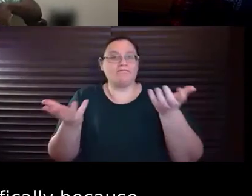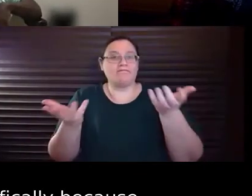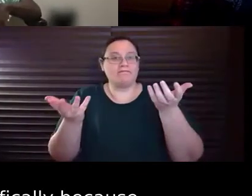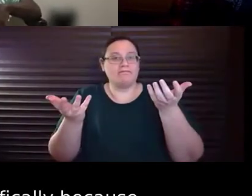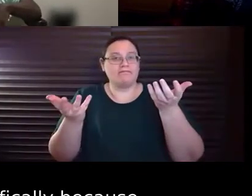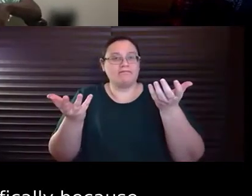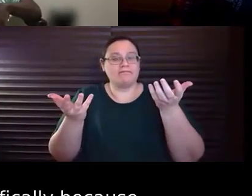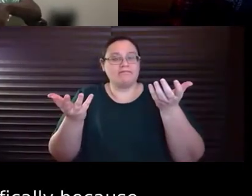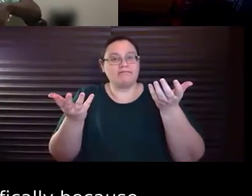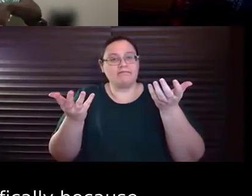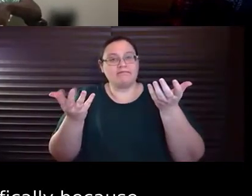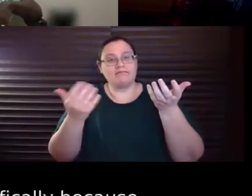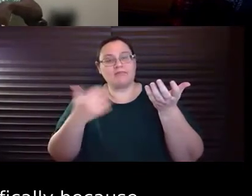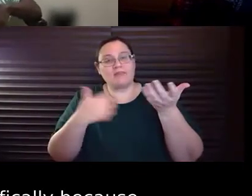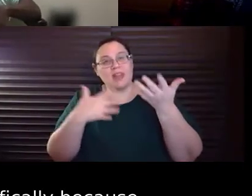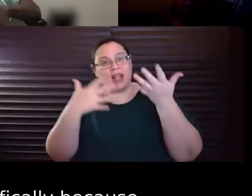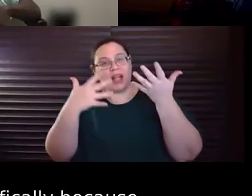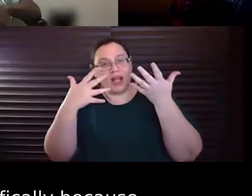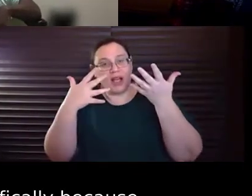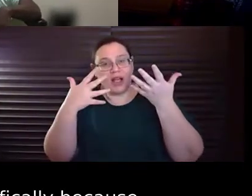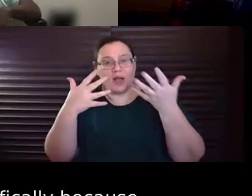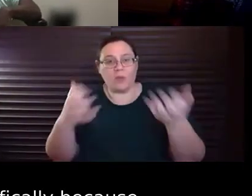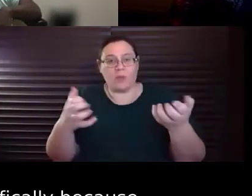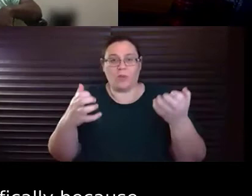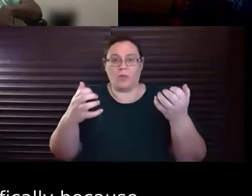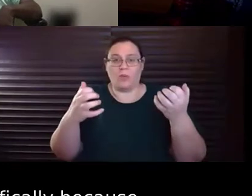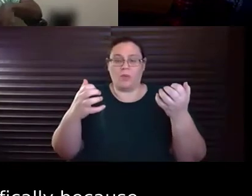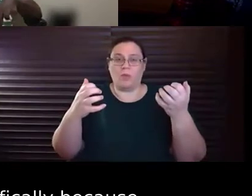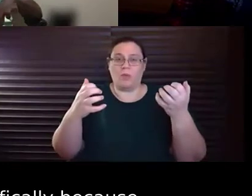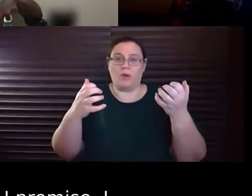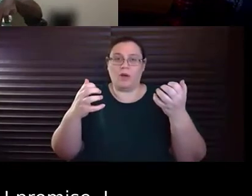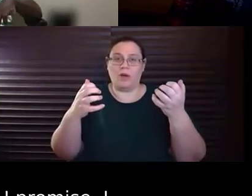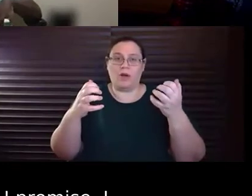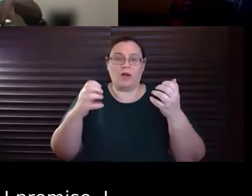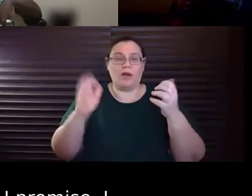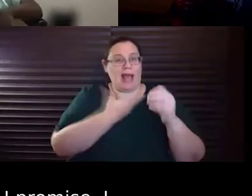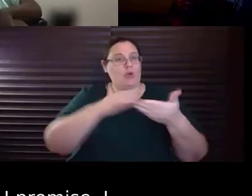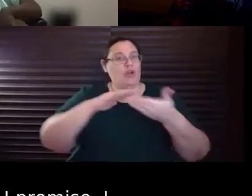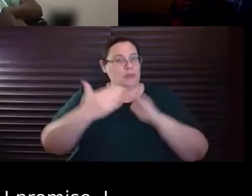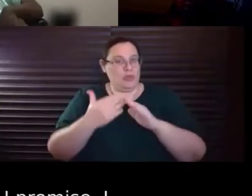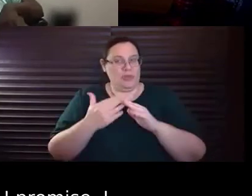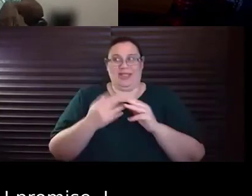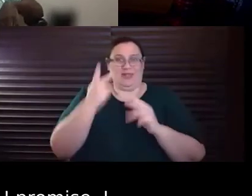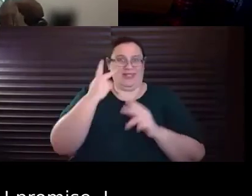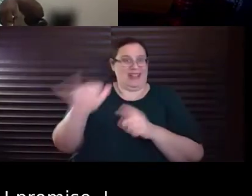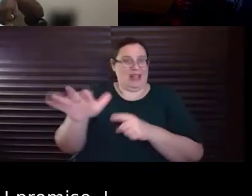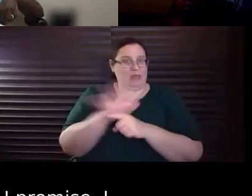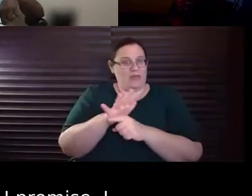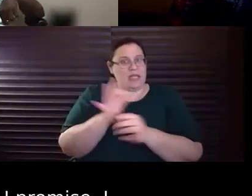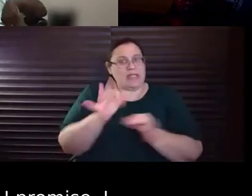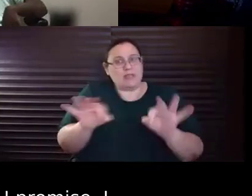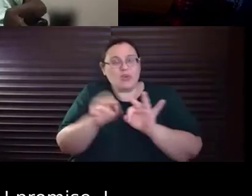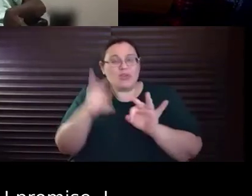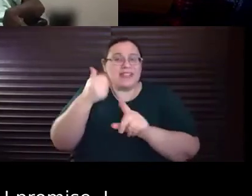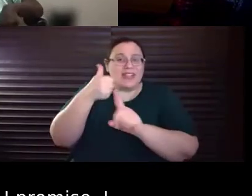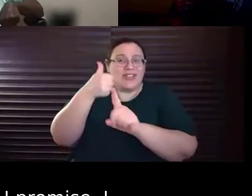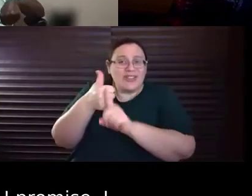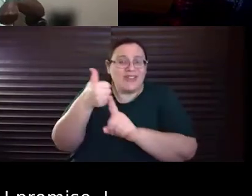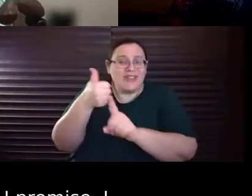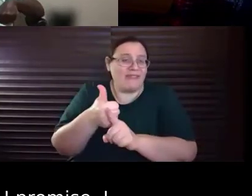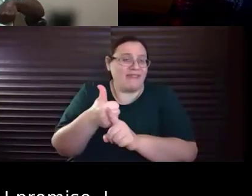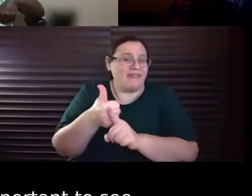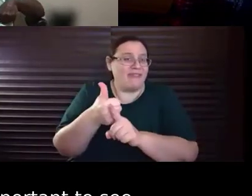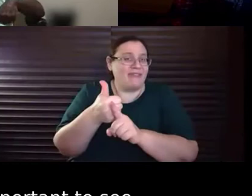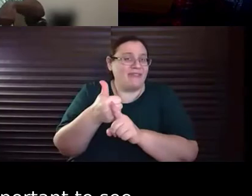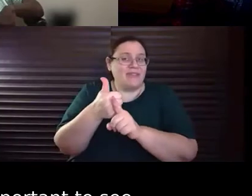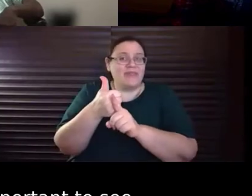community to see this specifically, because it's very important to see yourself. And I promise I